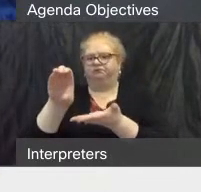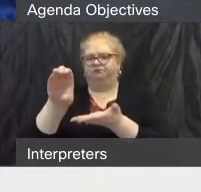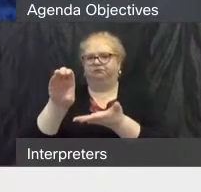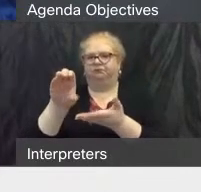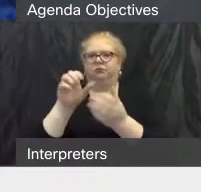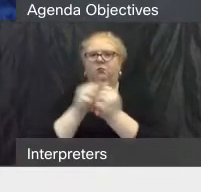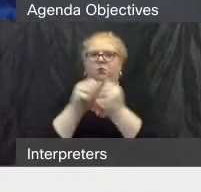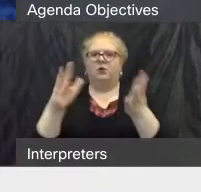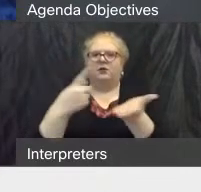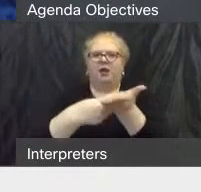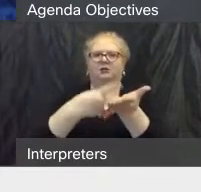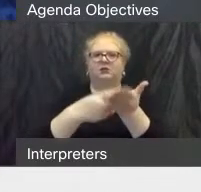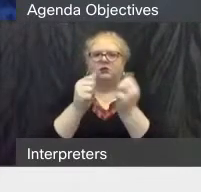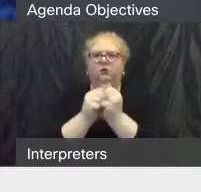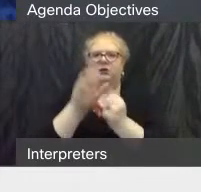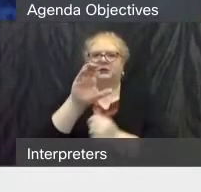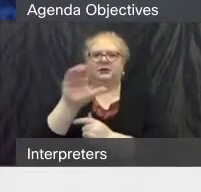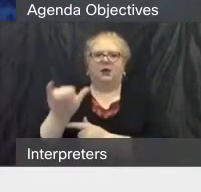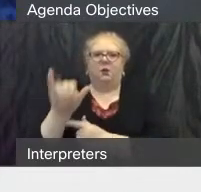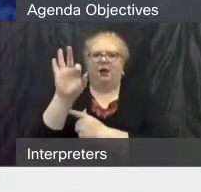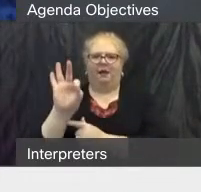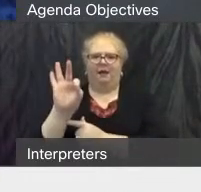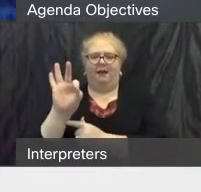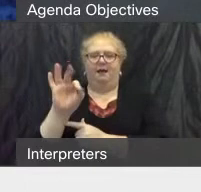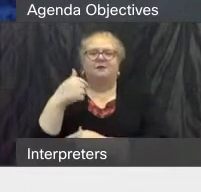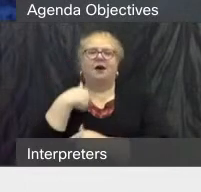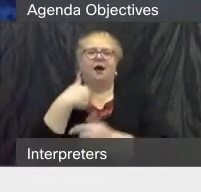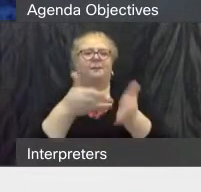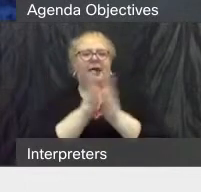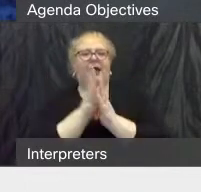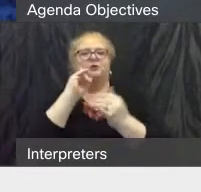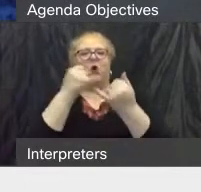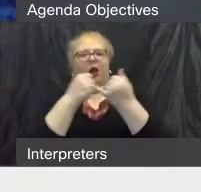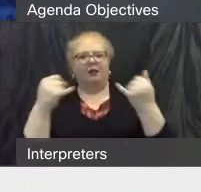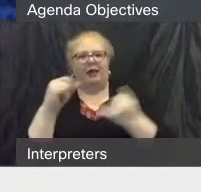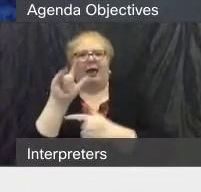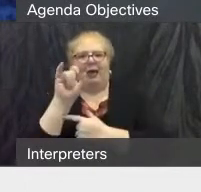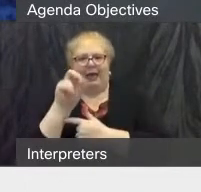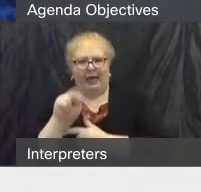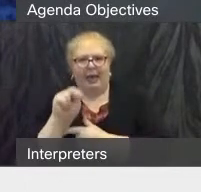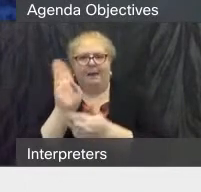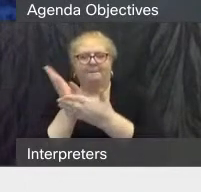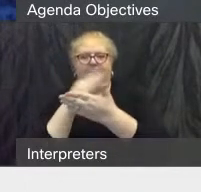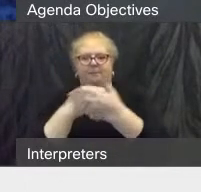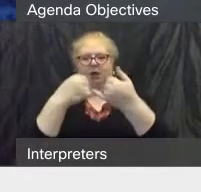asking for a line item in the general fund budget for